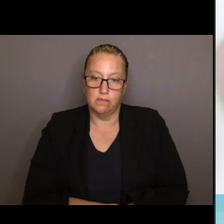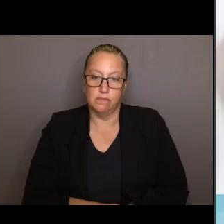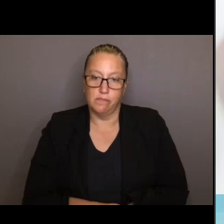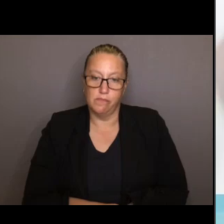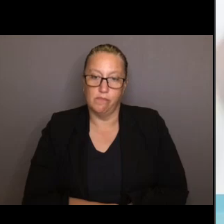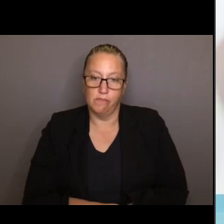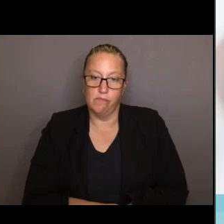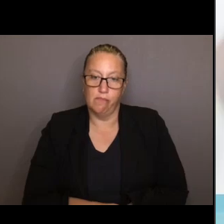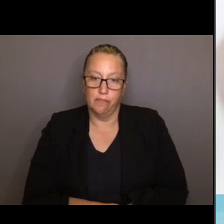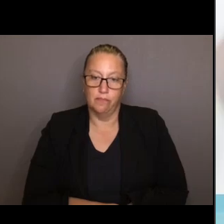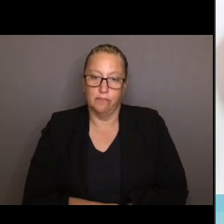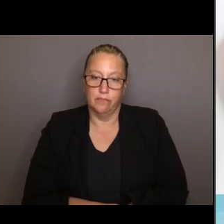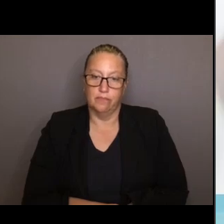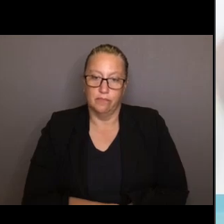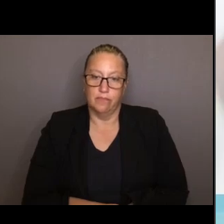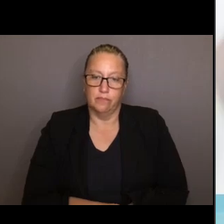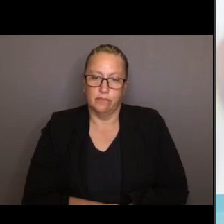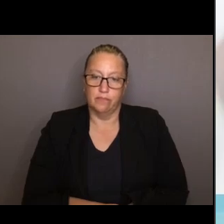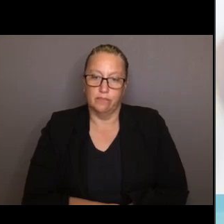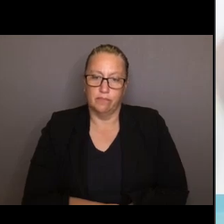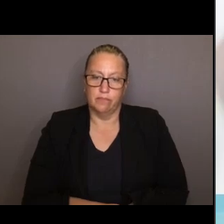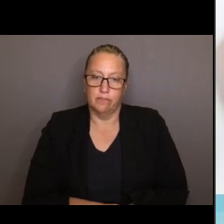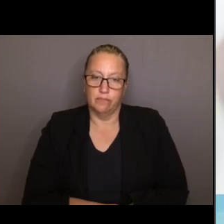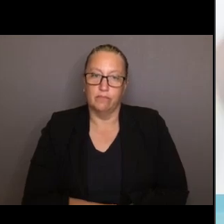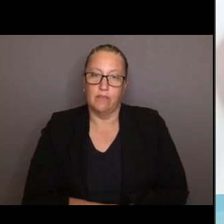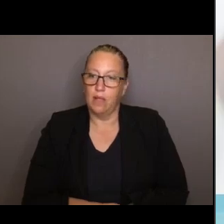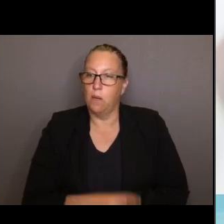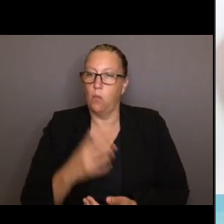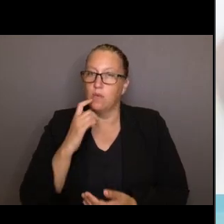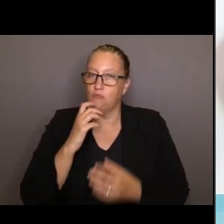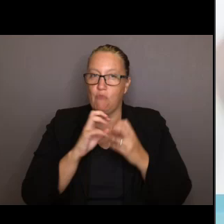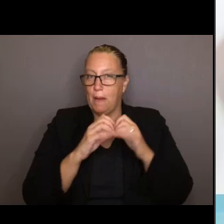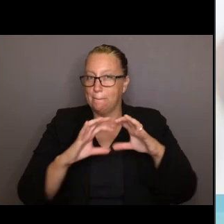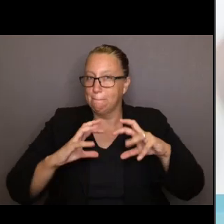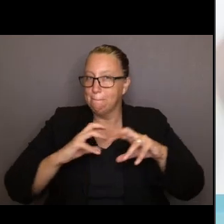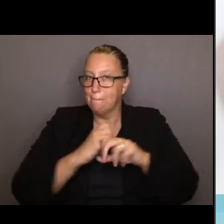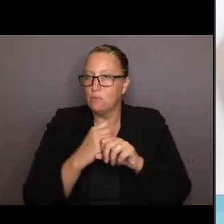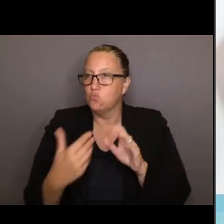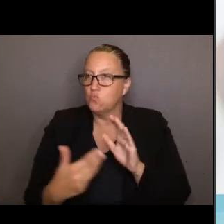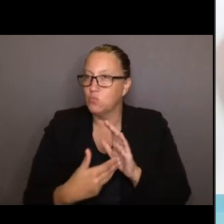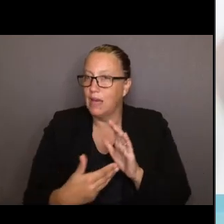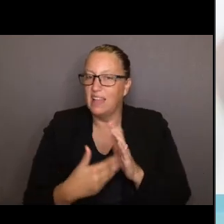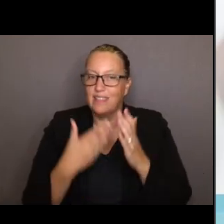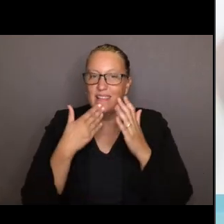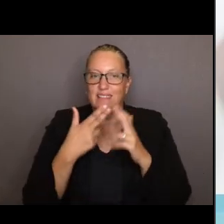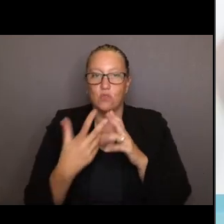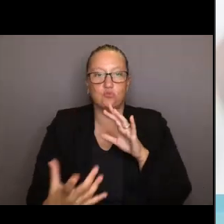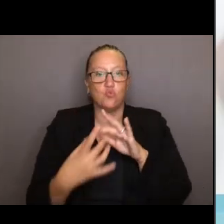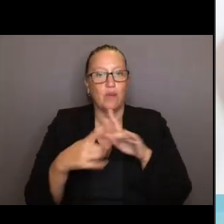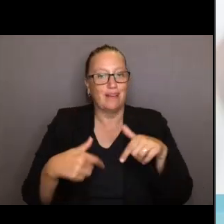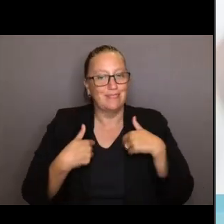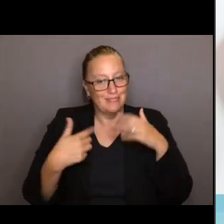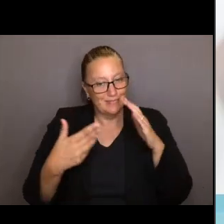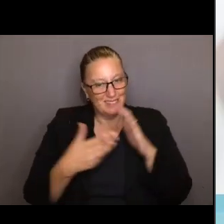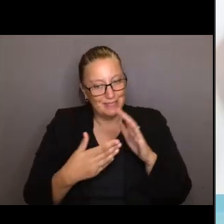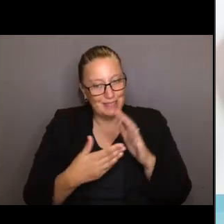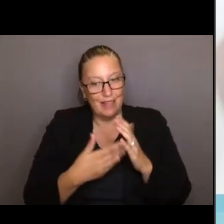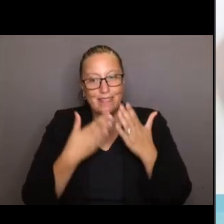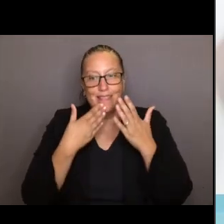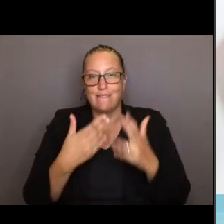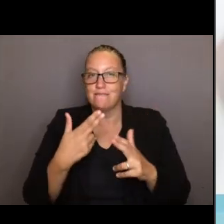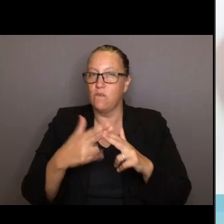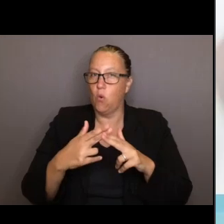of seconds, we might wrap this one up. So, okay, thank you everyone for joining us. Really appreciate you making the time to attend